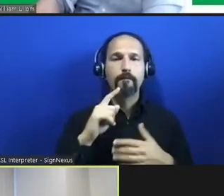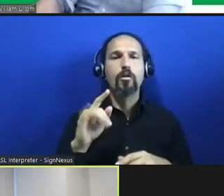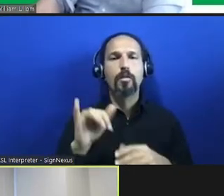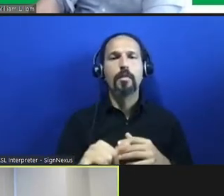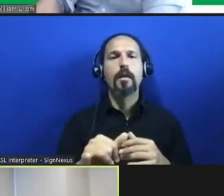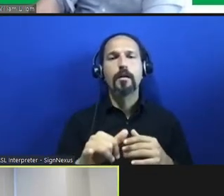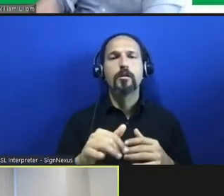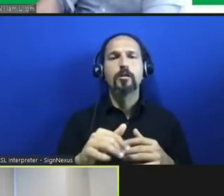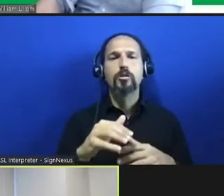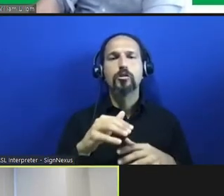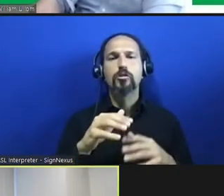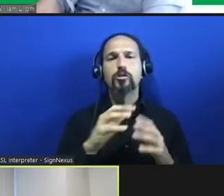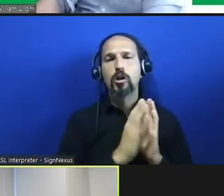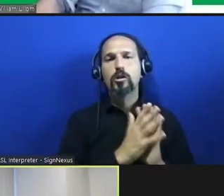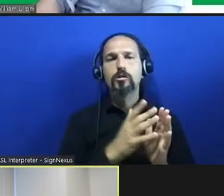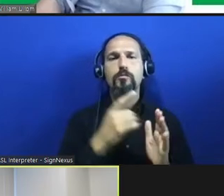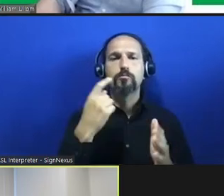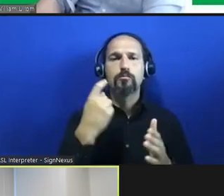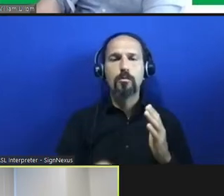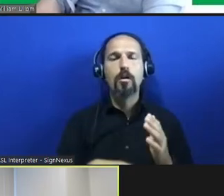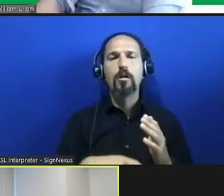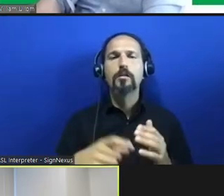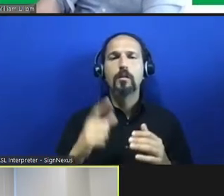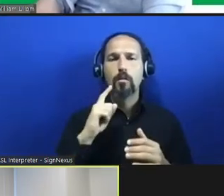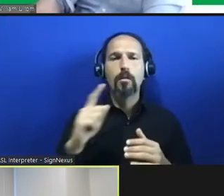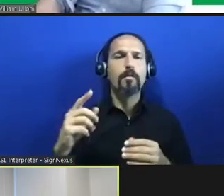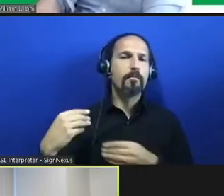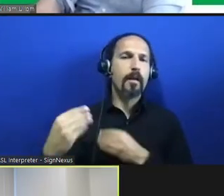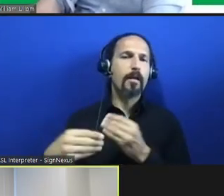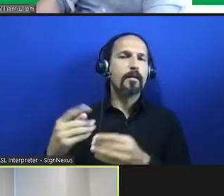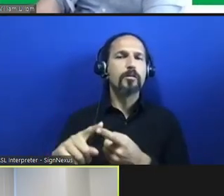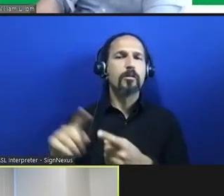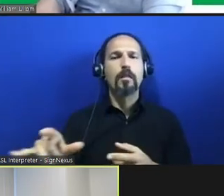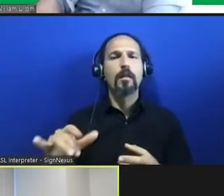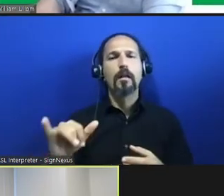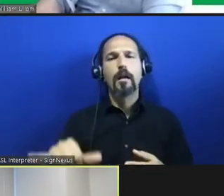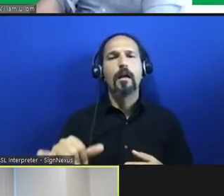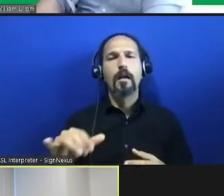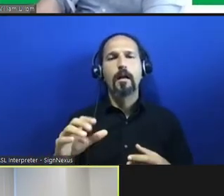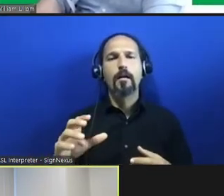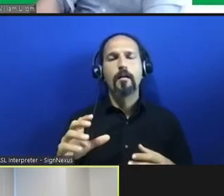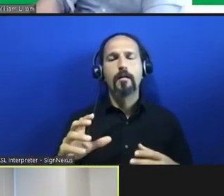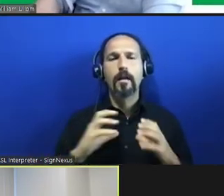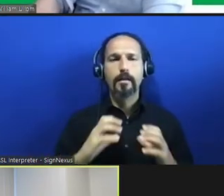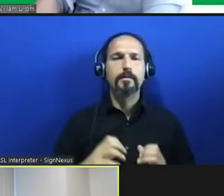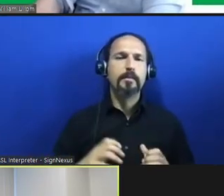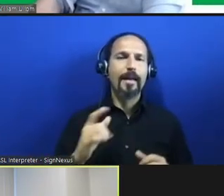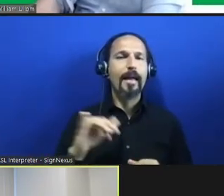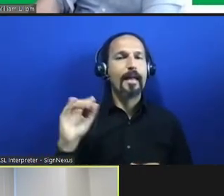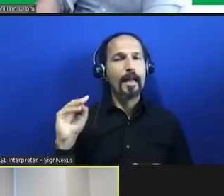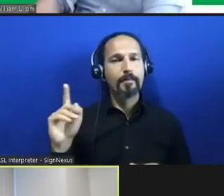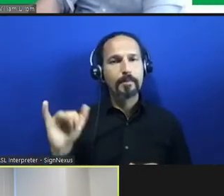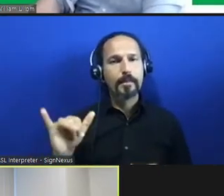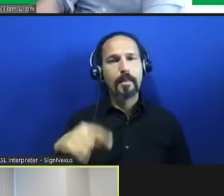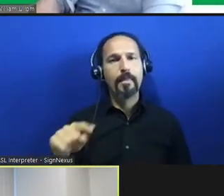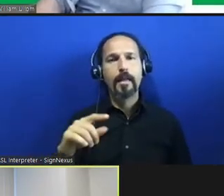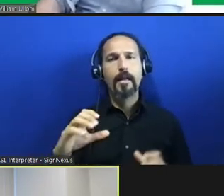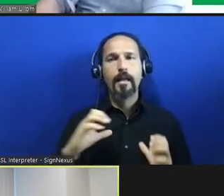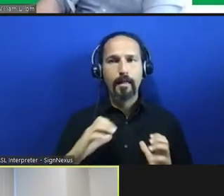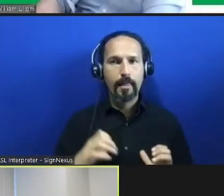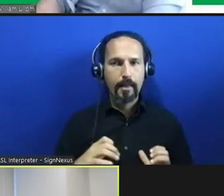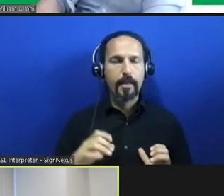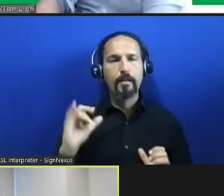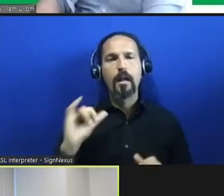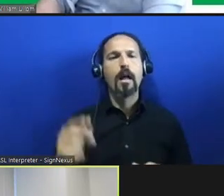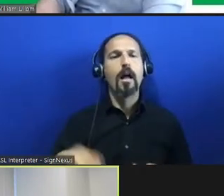pricing on construction contractors would simply be passed along to the public owner and for the MTA as a client